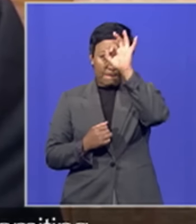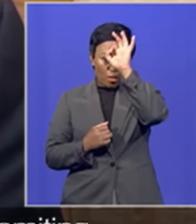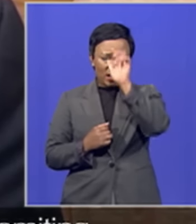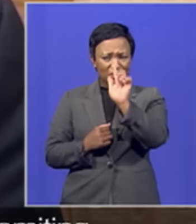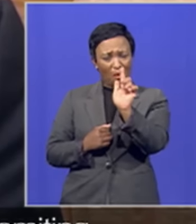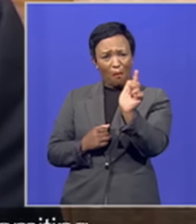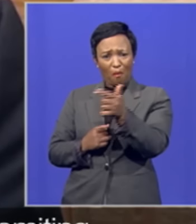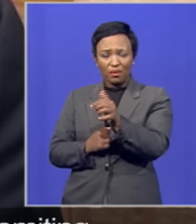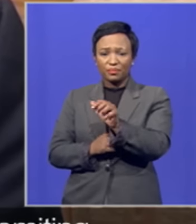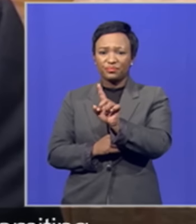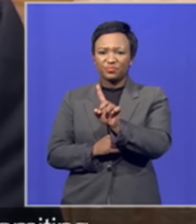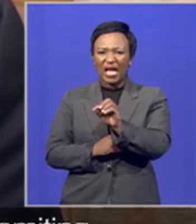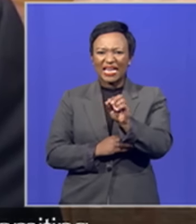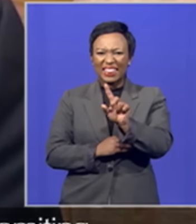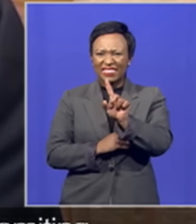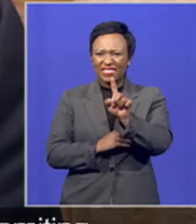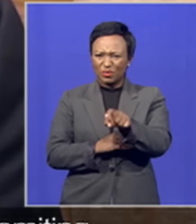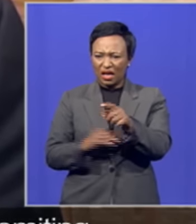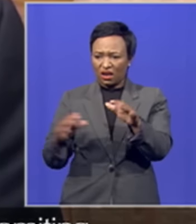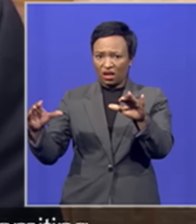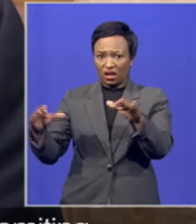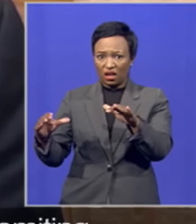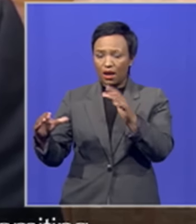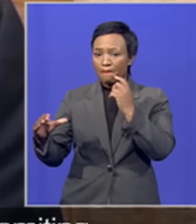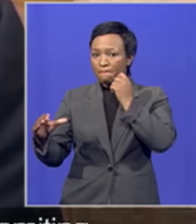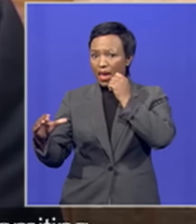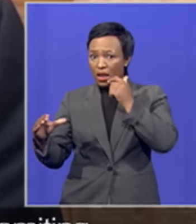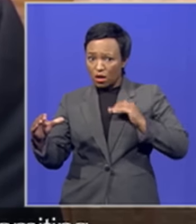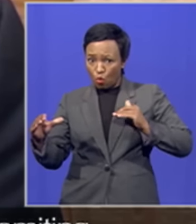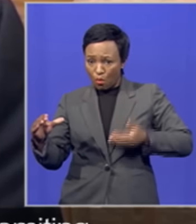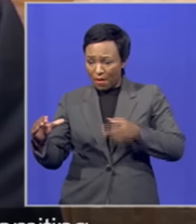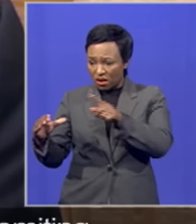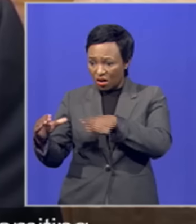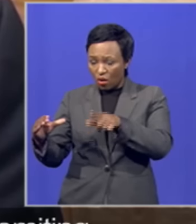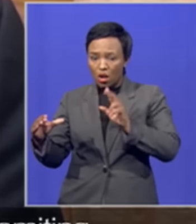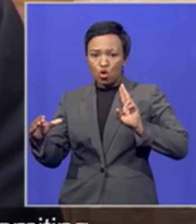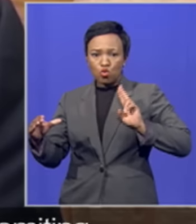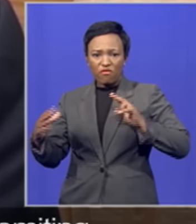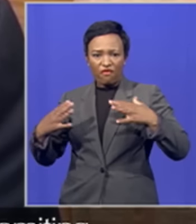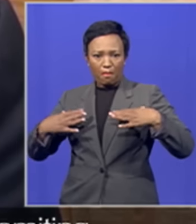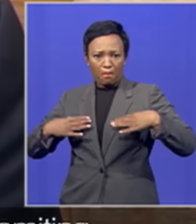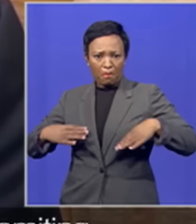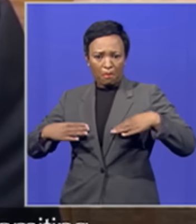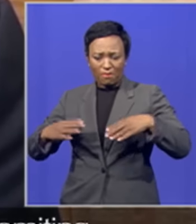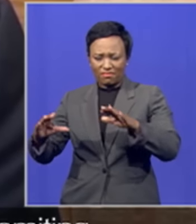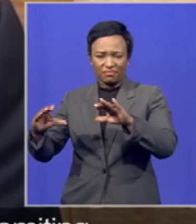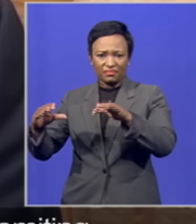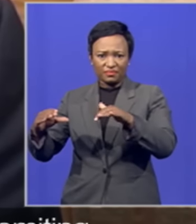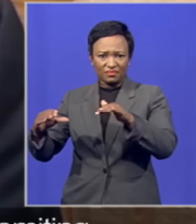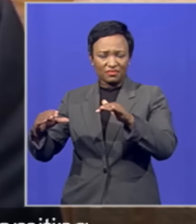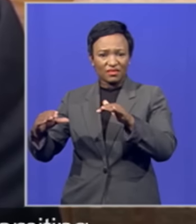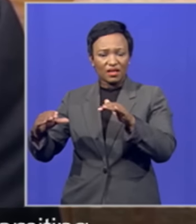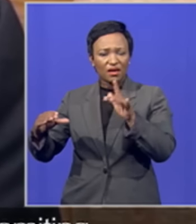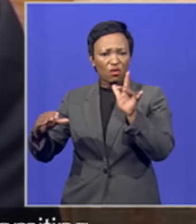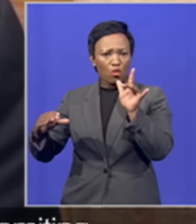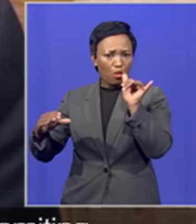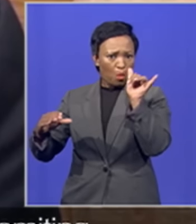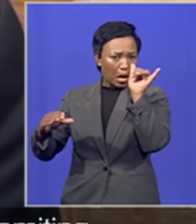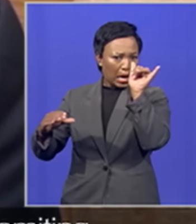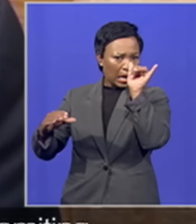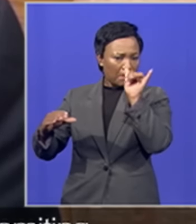in uniform. And those that are rogue or work with criminal